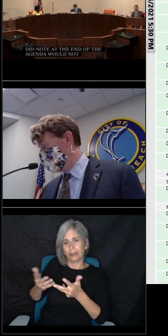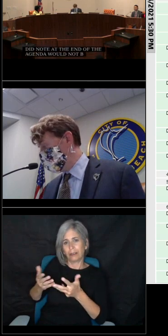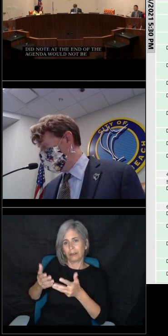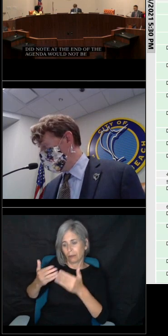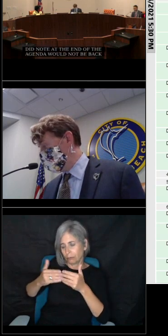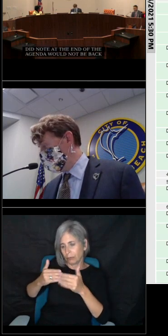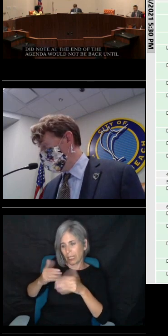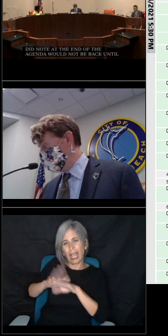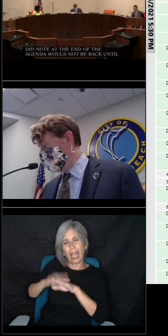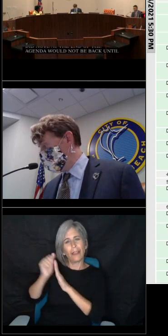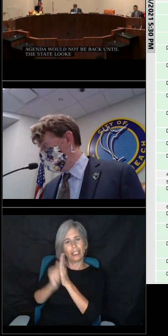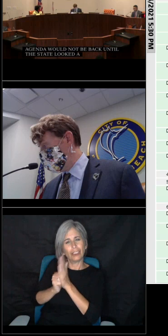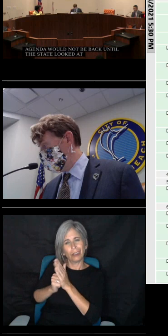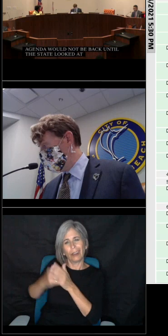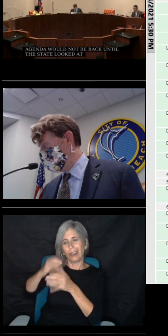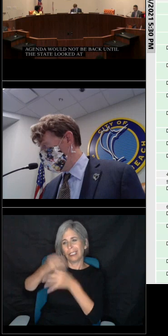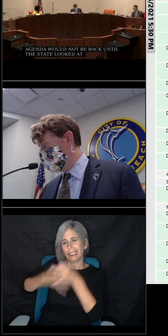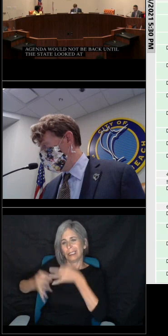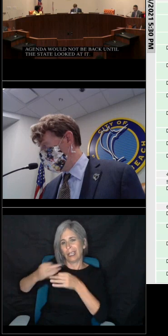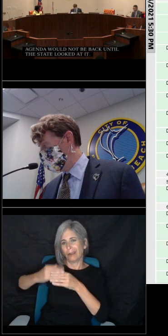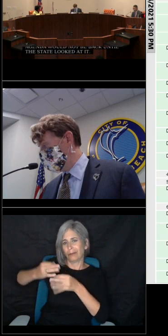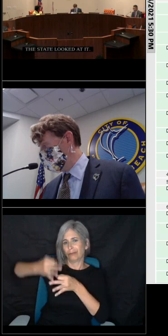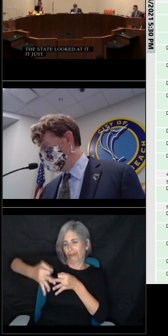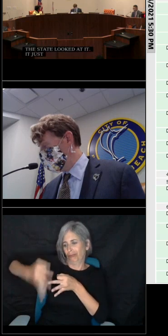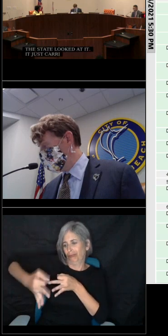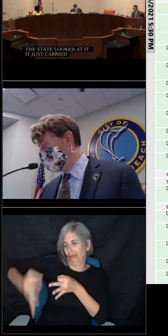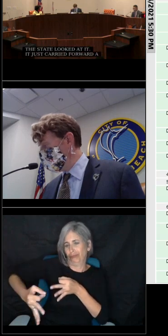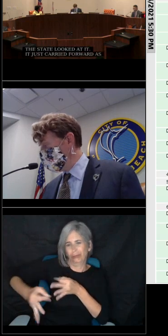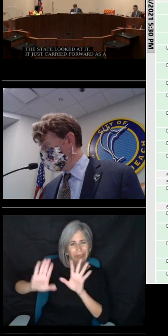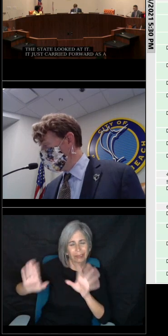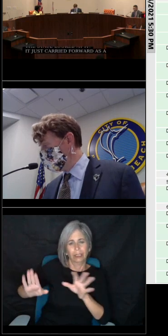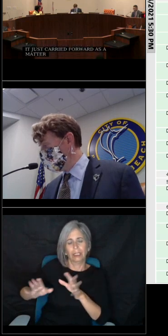the agenda. Just the motion made